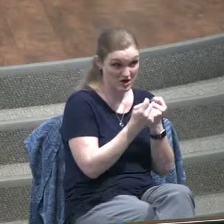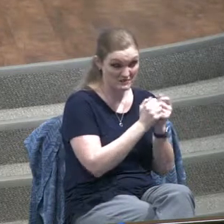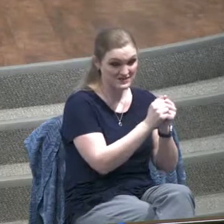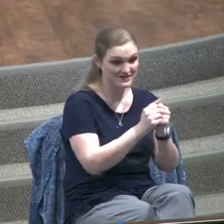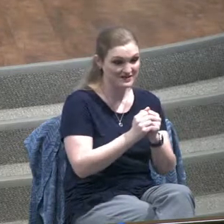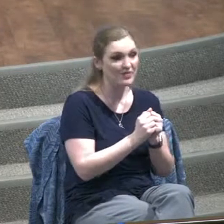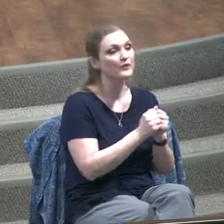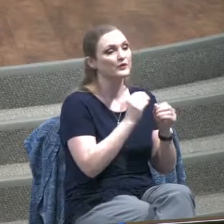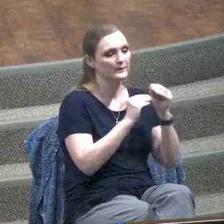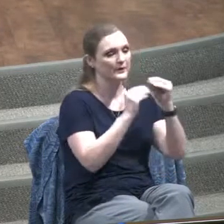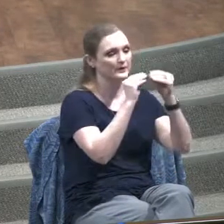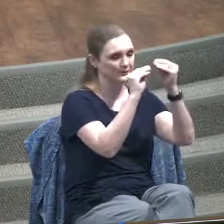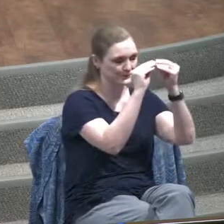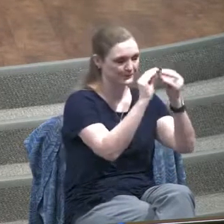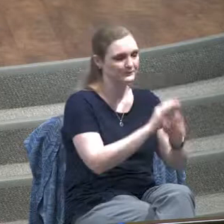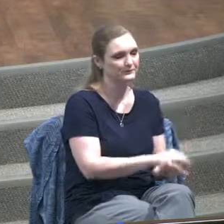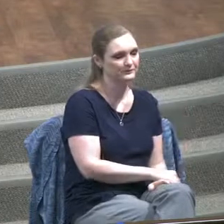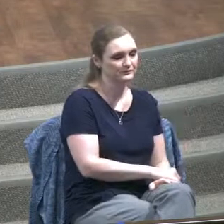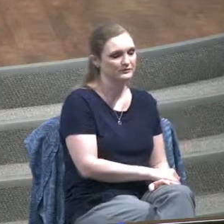rebuild Jerusalem.